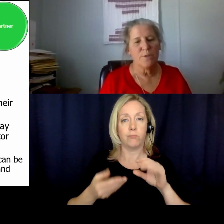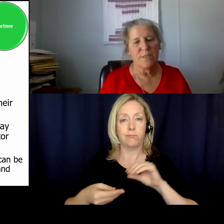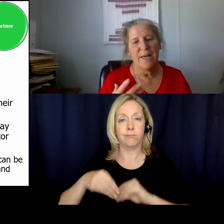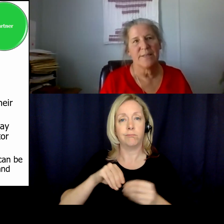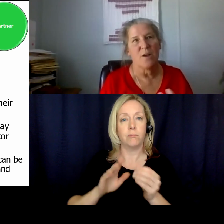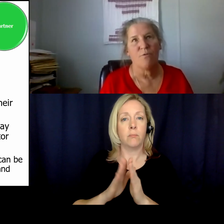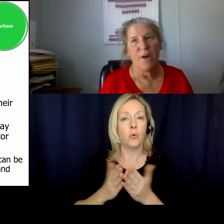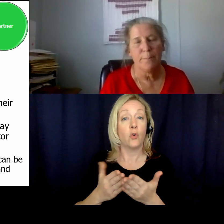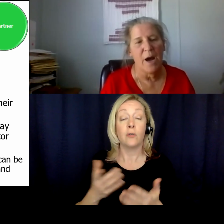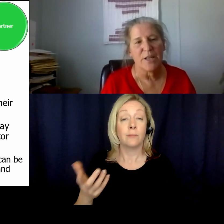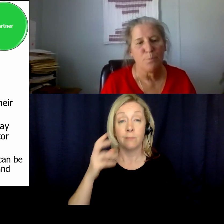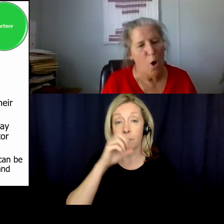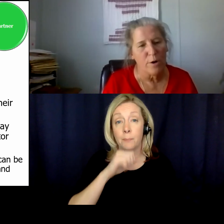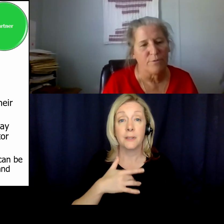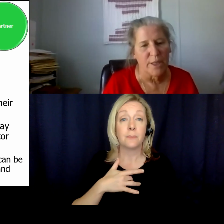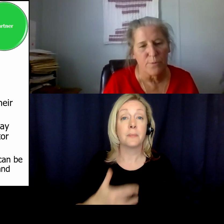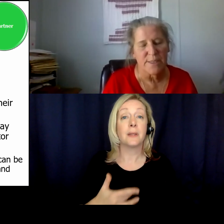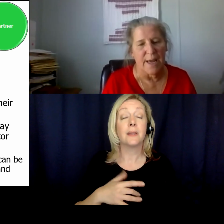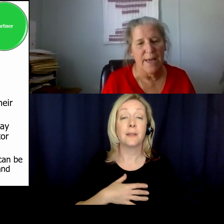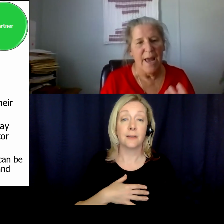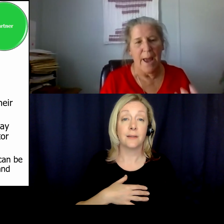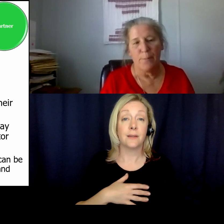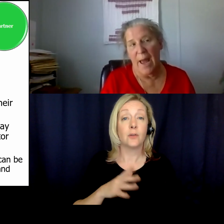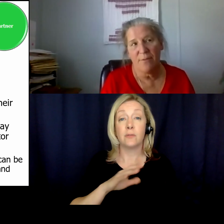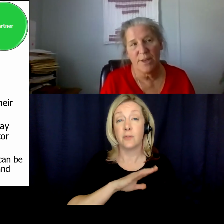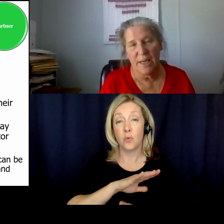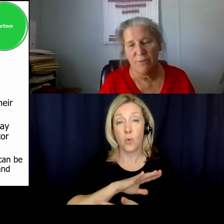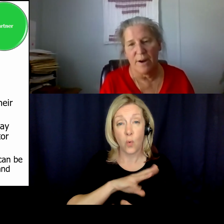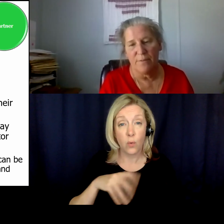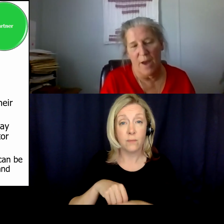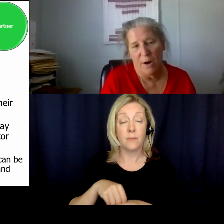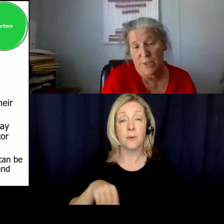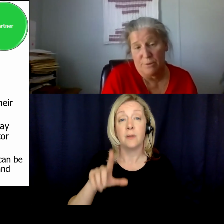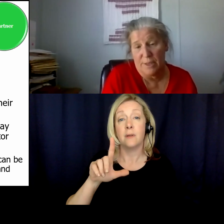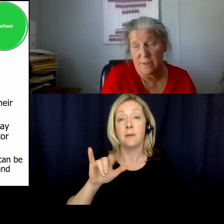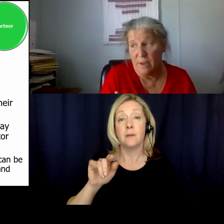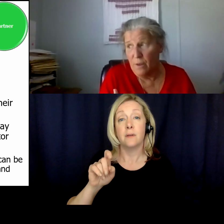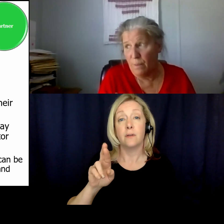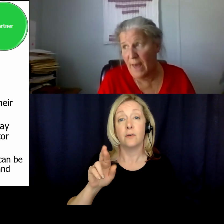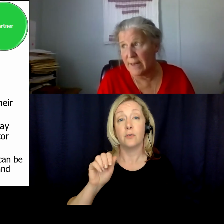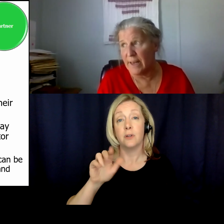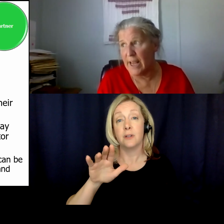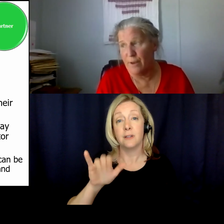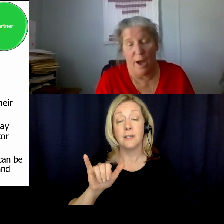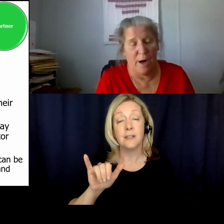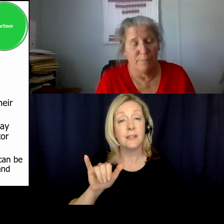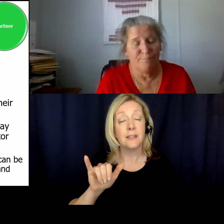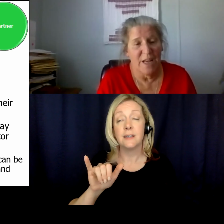of those things are very much part of literacy. And we have to give our students that